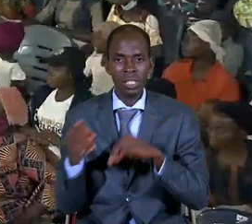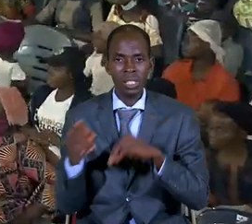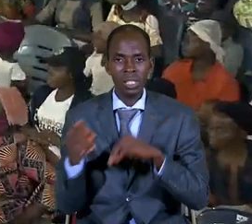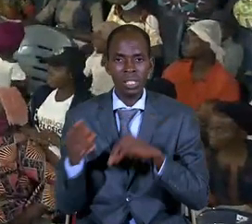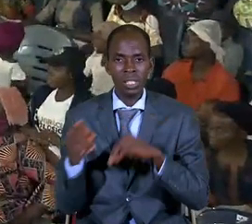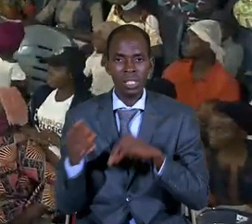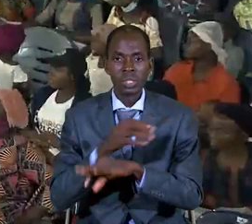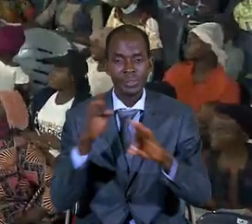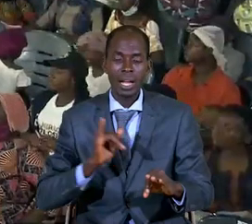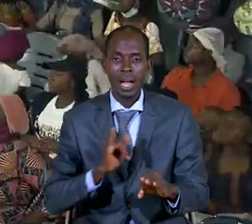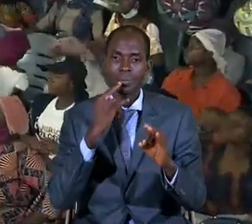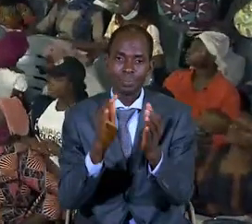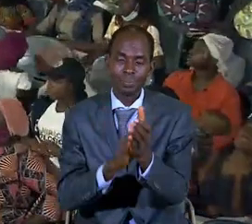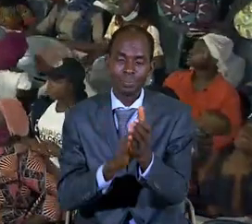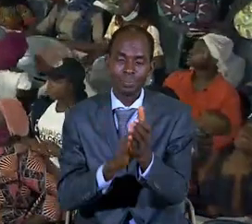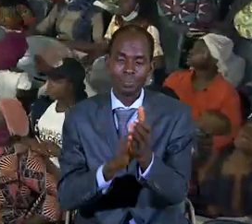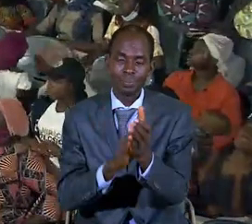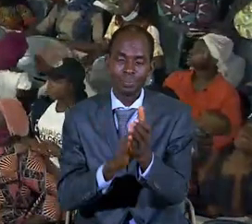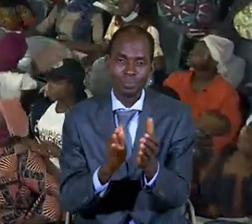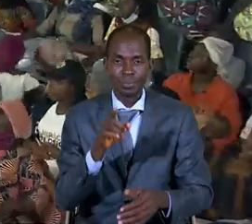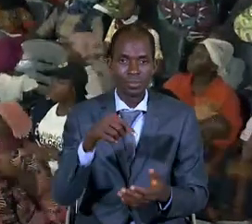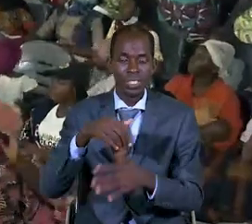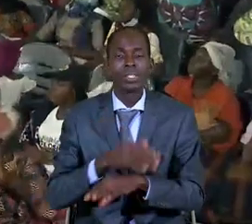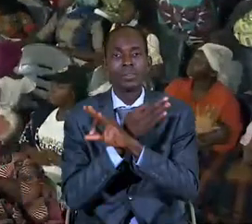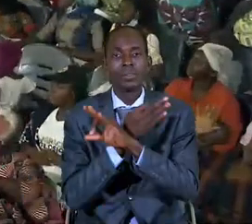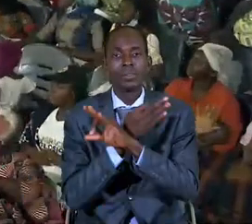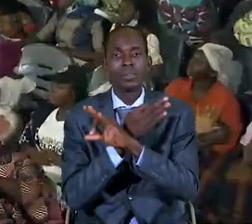I congratulate you tonight. Freedom has come.